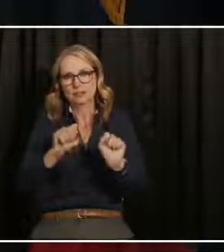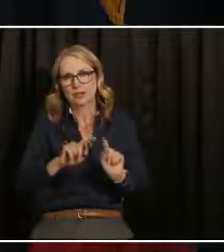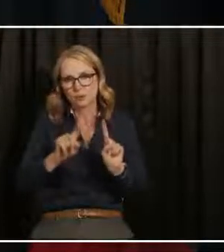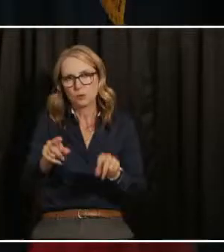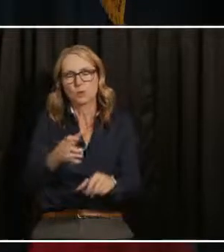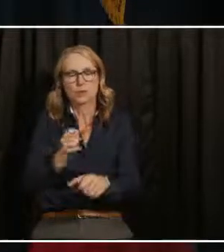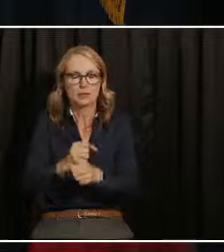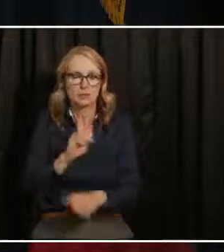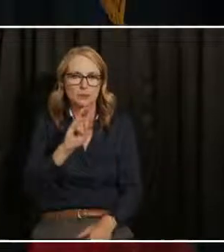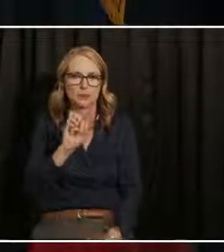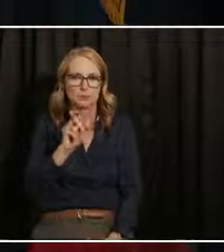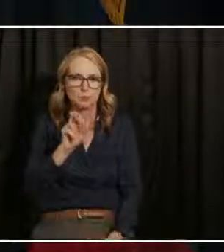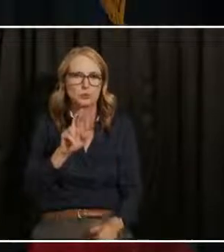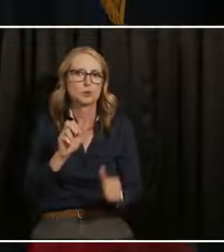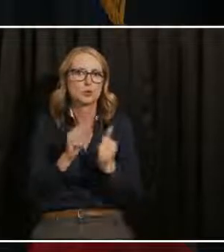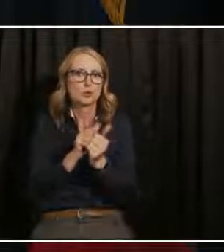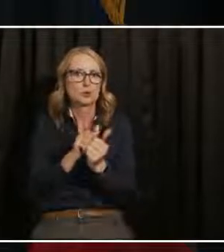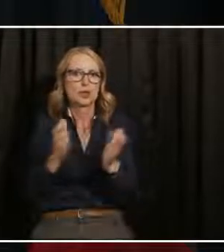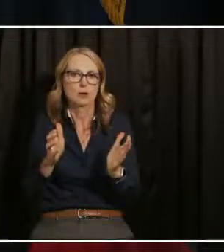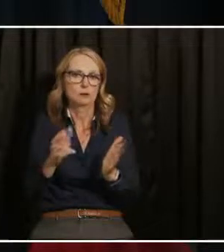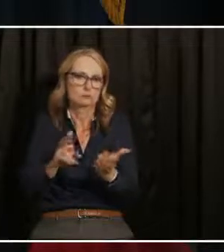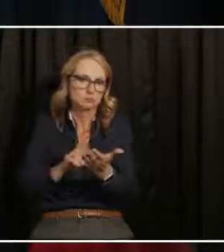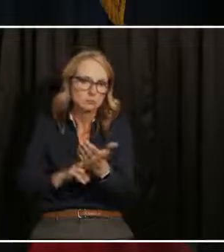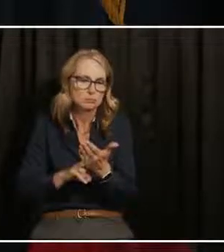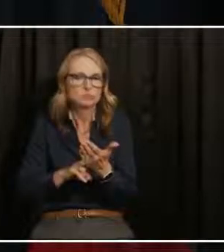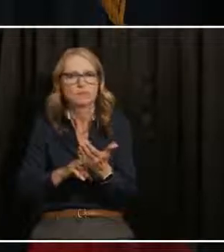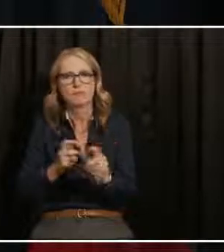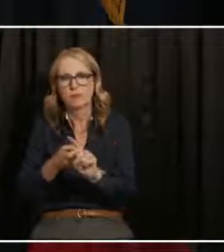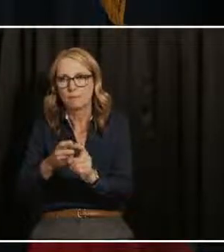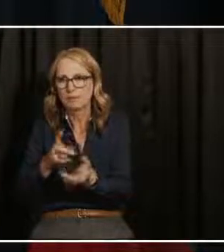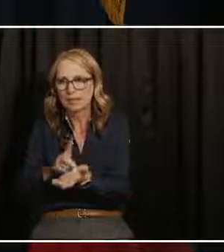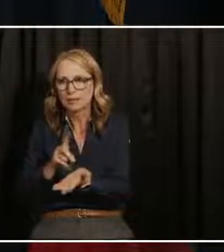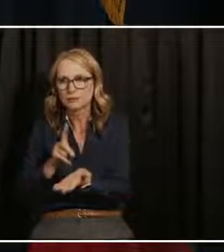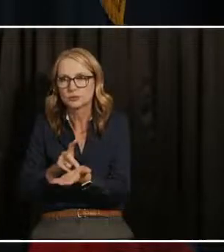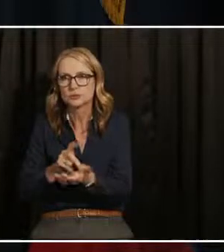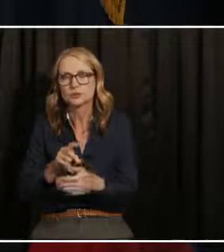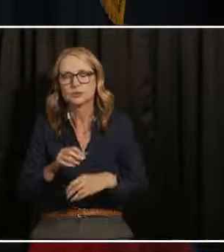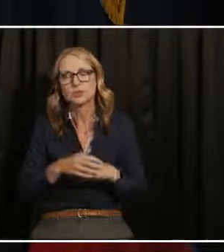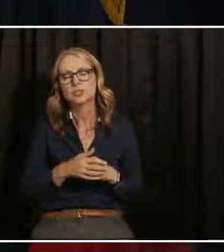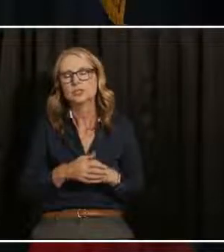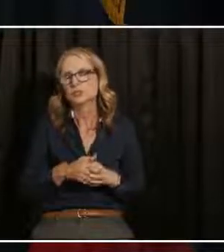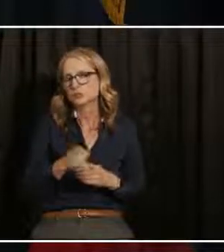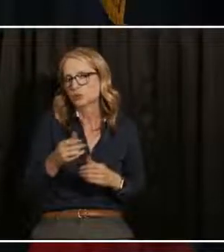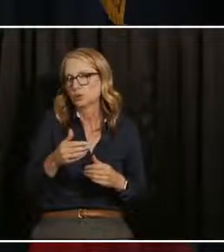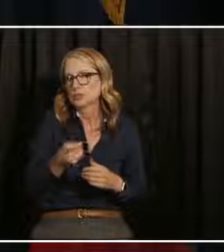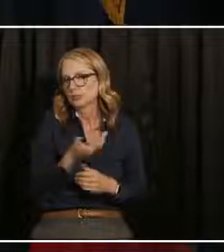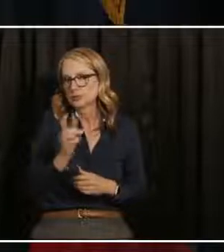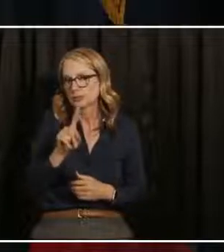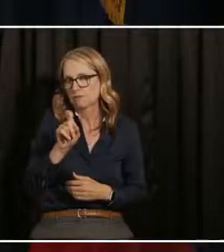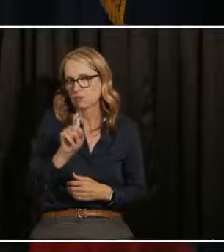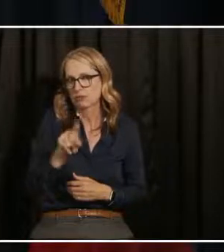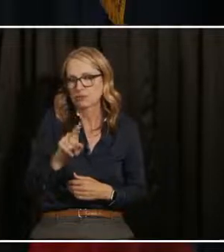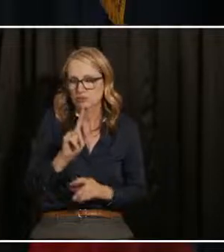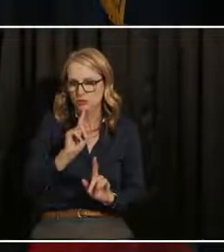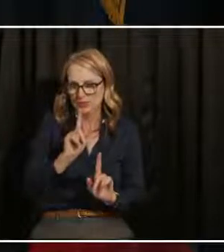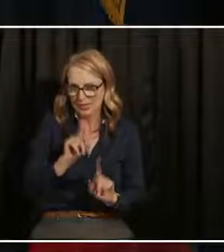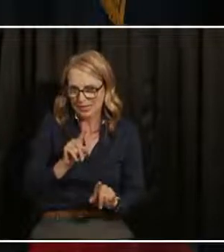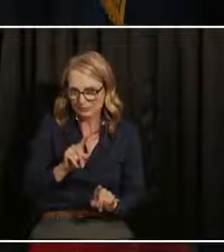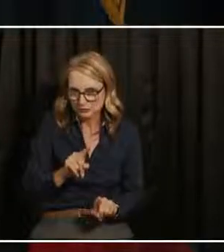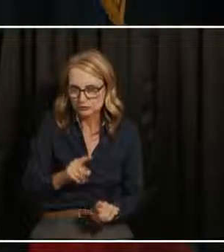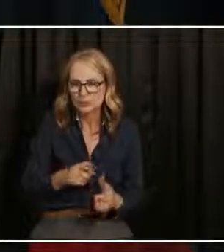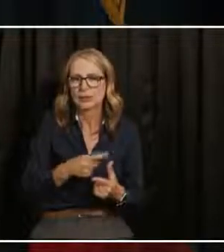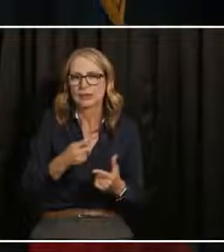booster vaccine. If you go to one of the sites, you simply answer, in addition to these other questions that are unrelated to the